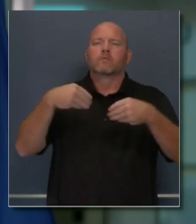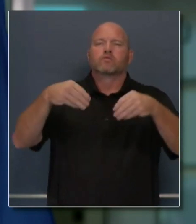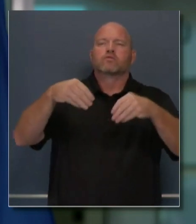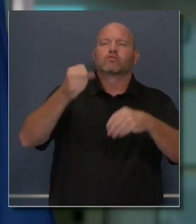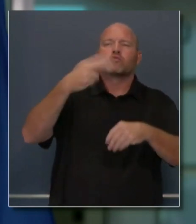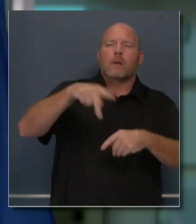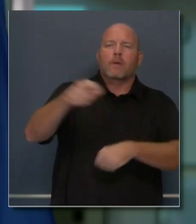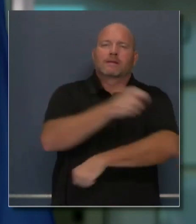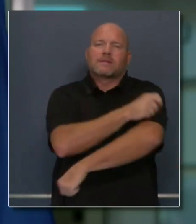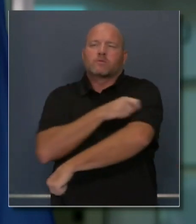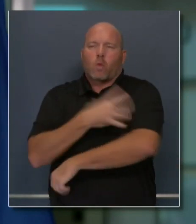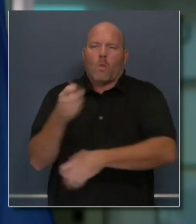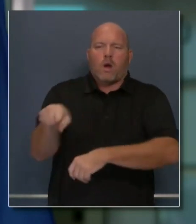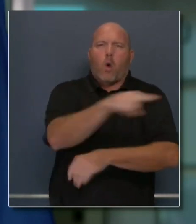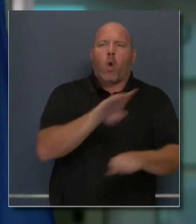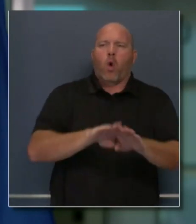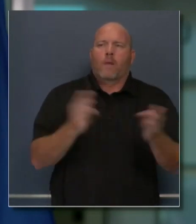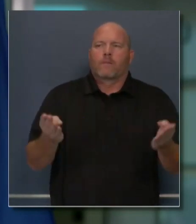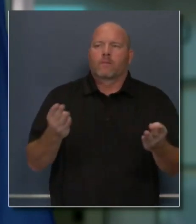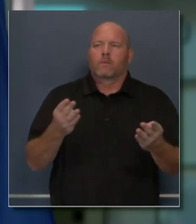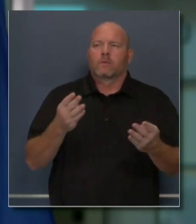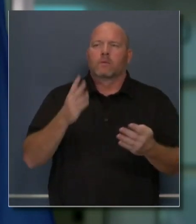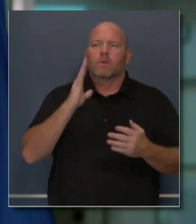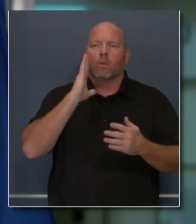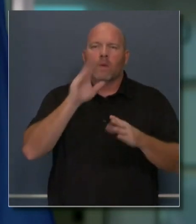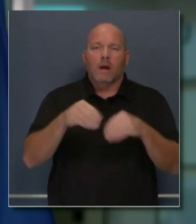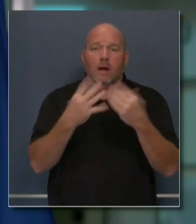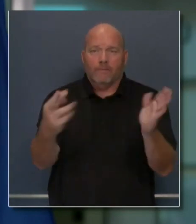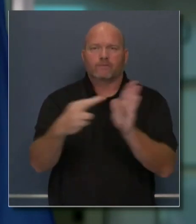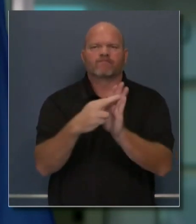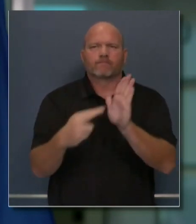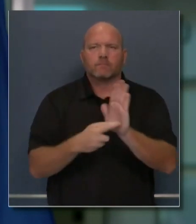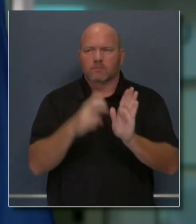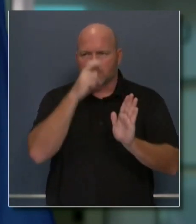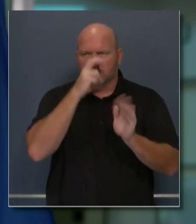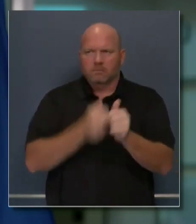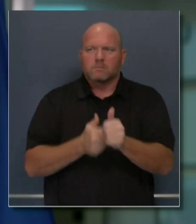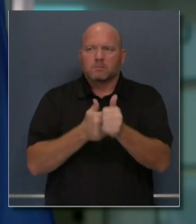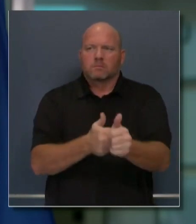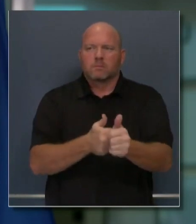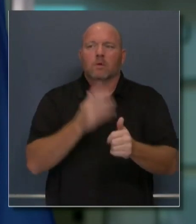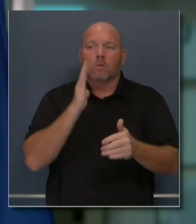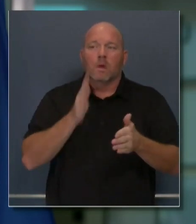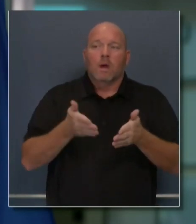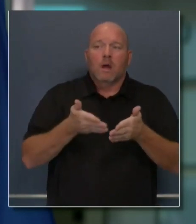that they're going to issue guidelines that will enable the purple tier